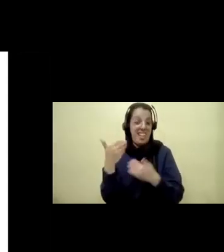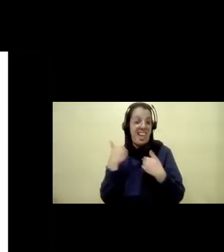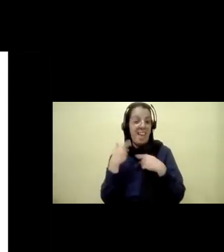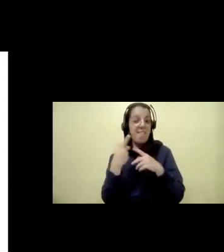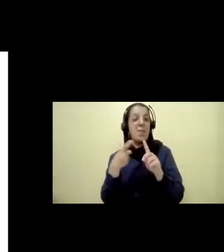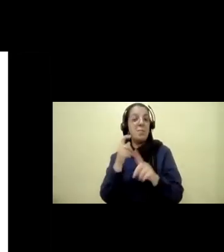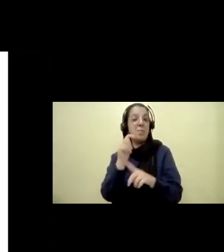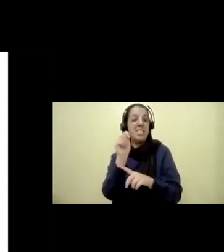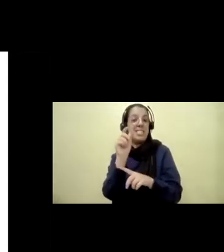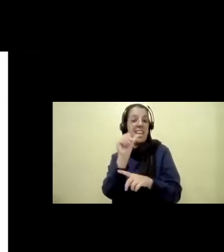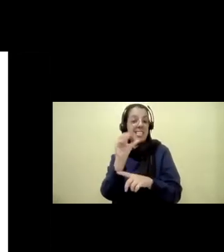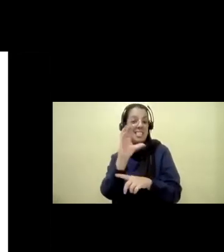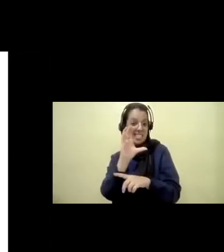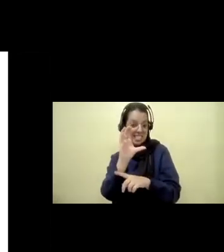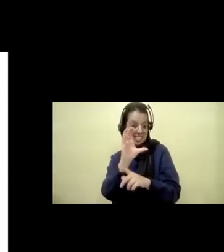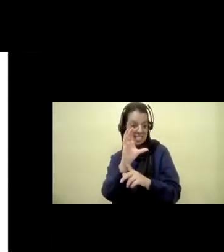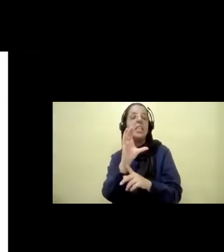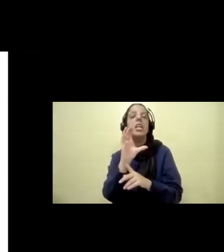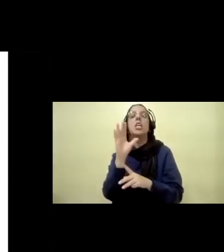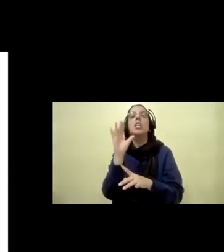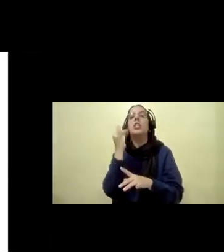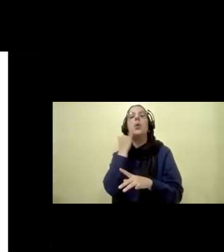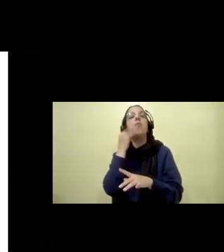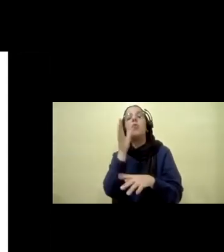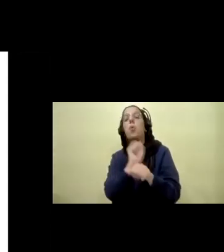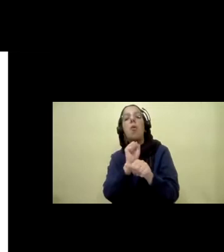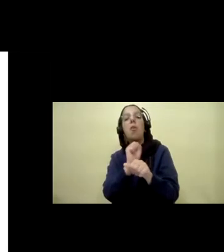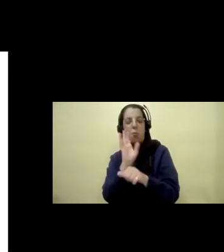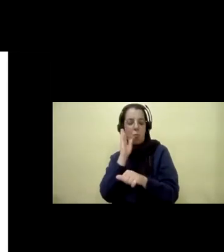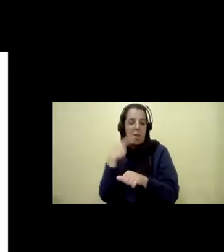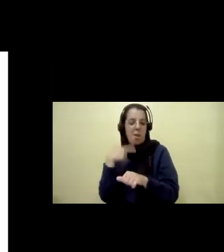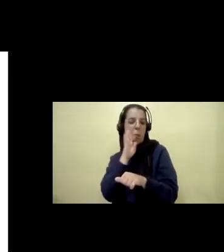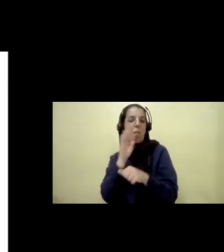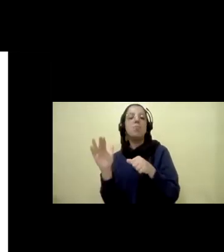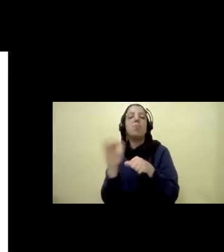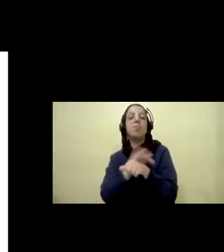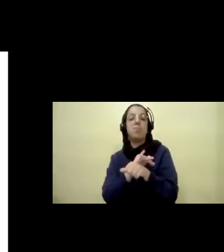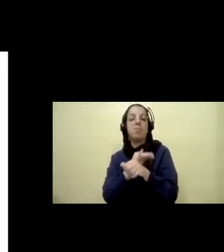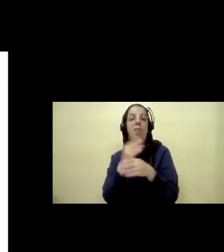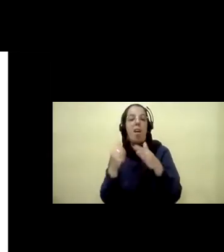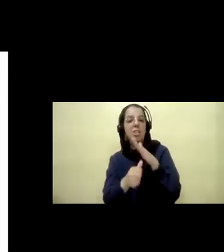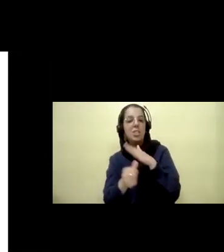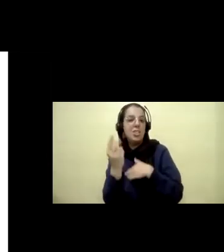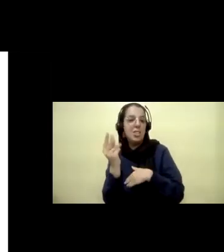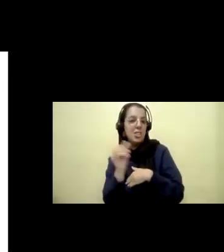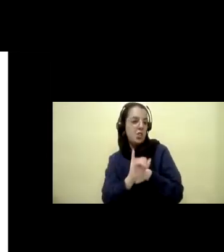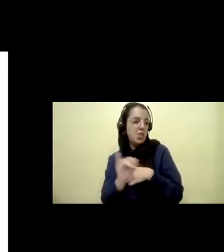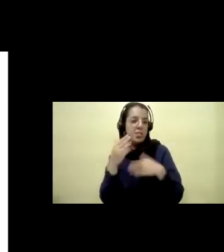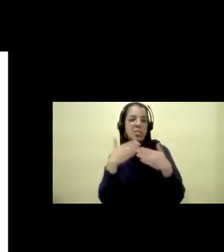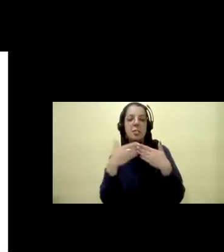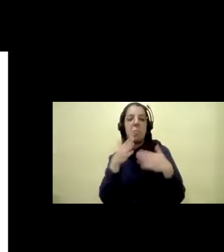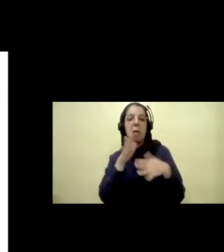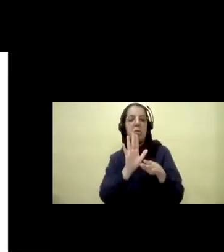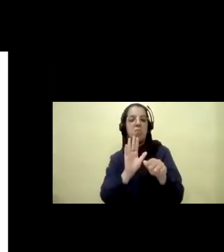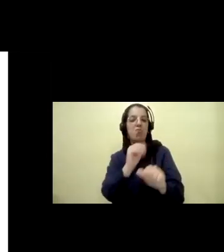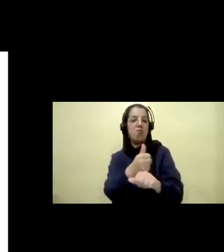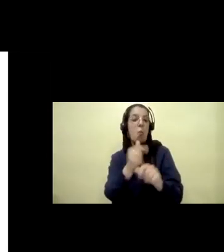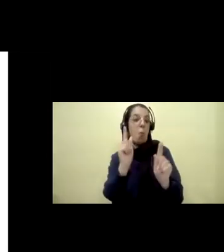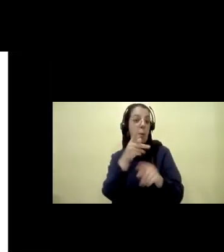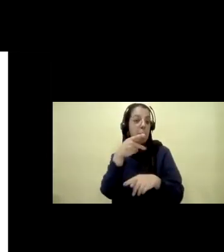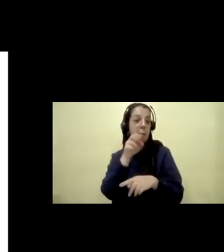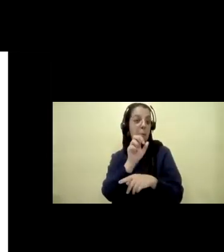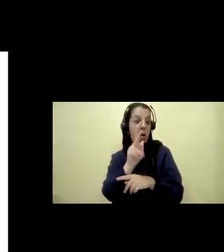in your activities that you're doing in whatever the park is that you end up in. You will also get